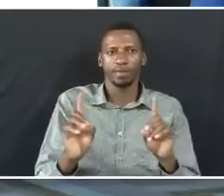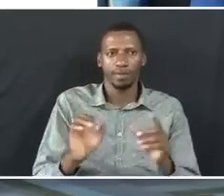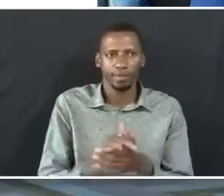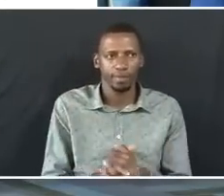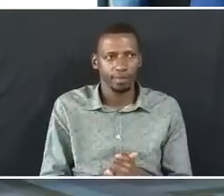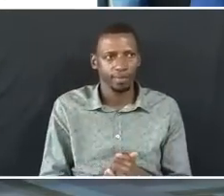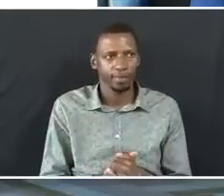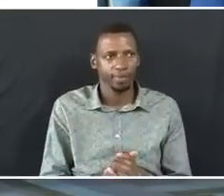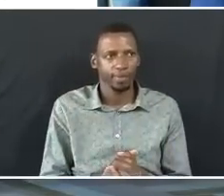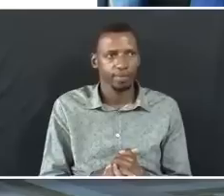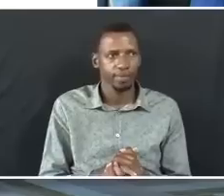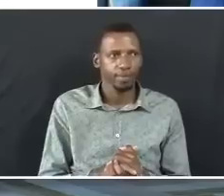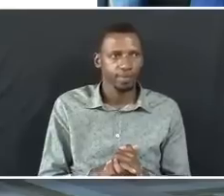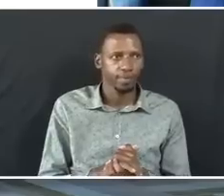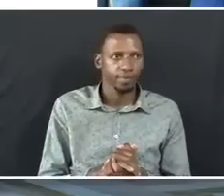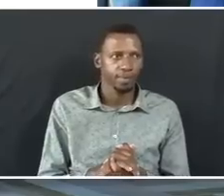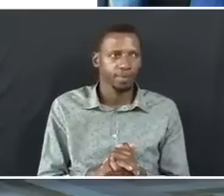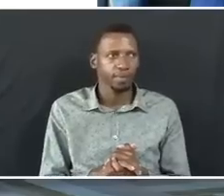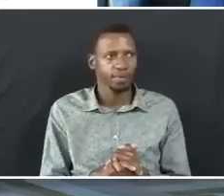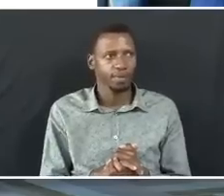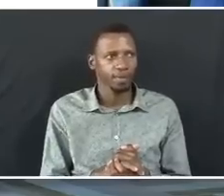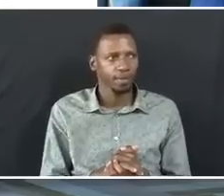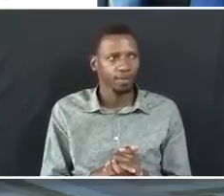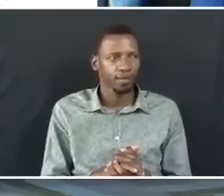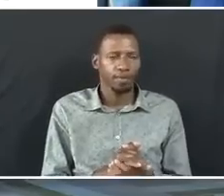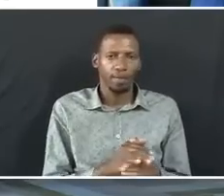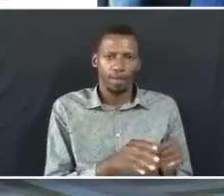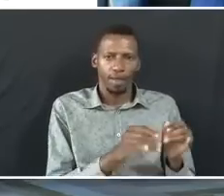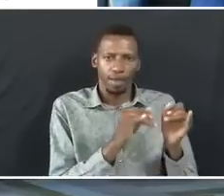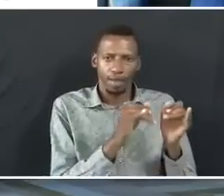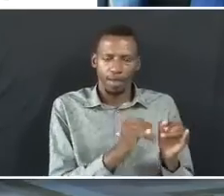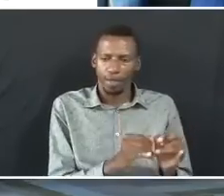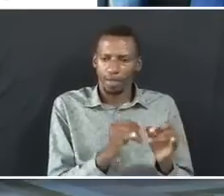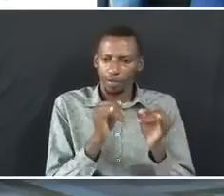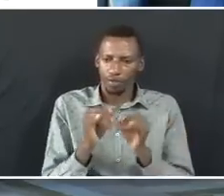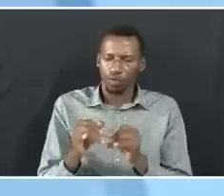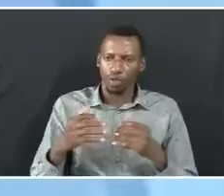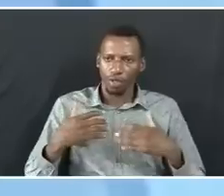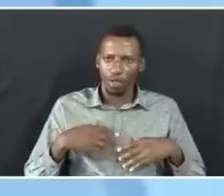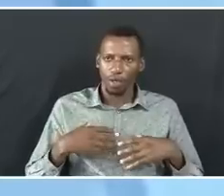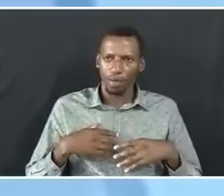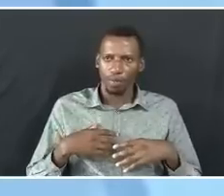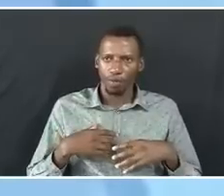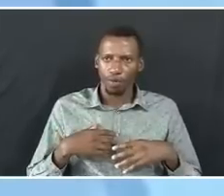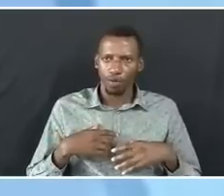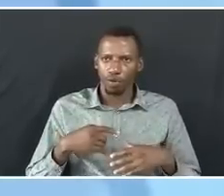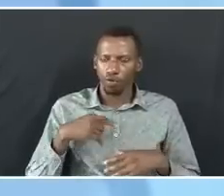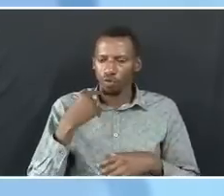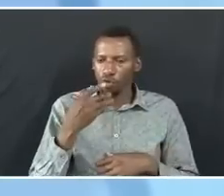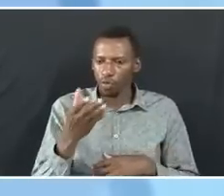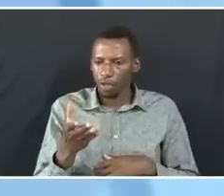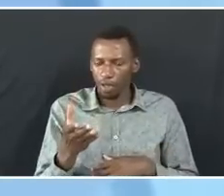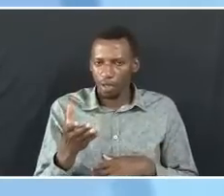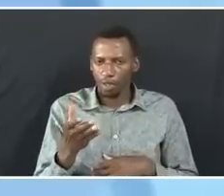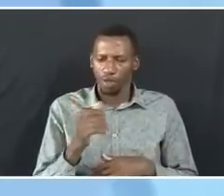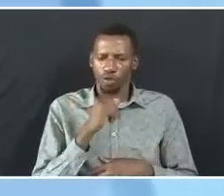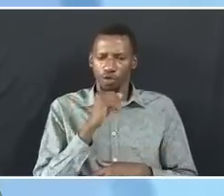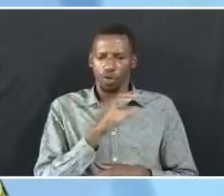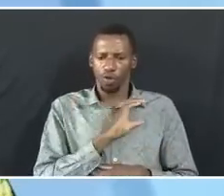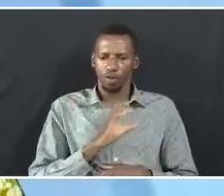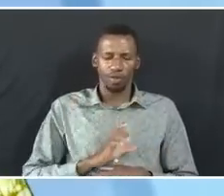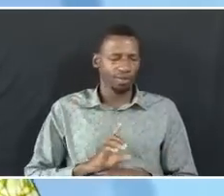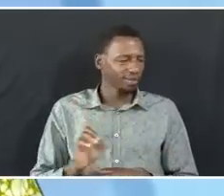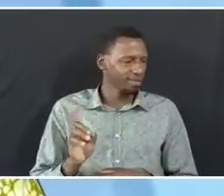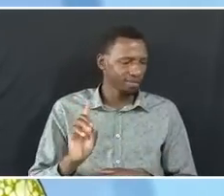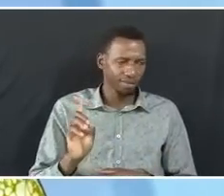am I saying that individuals in those setups are less Christians. No, that is